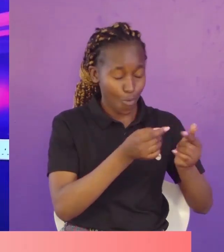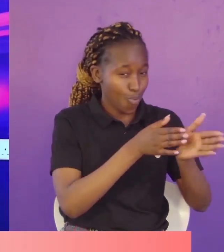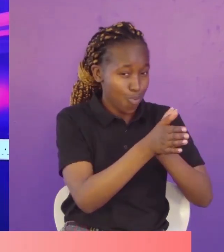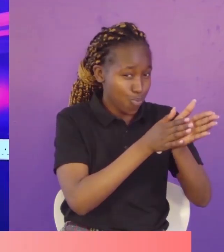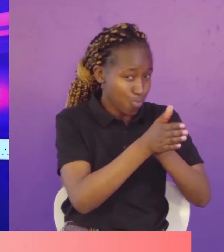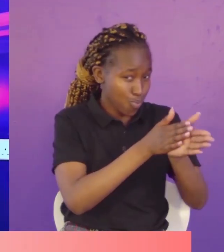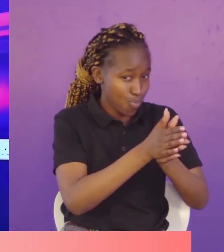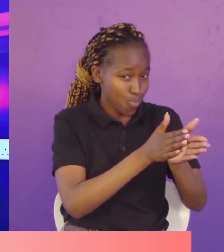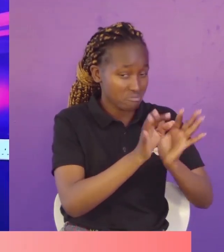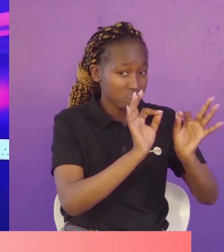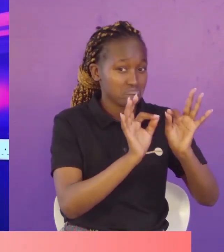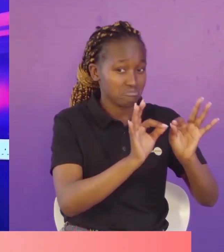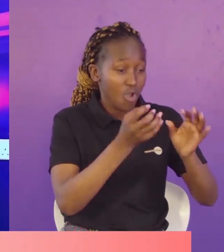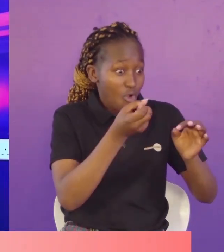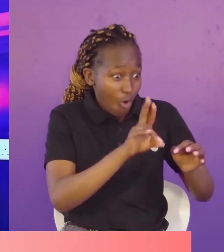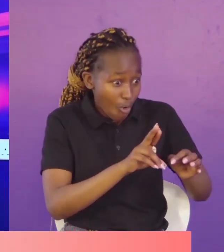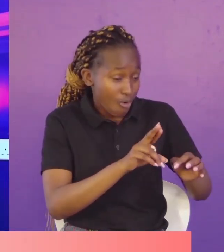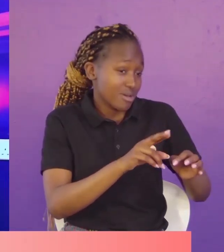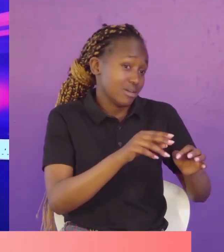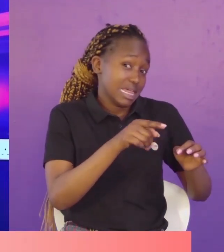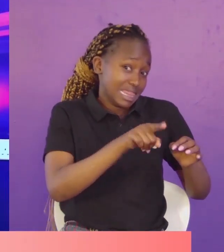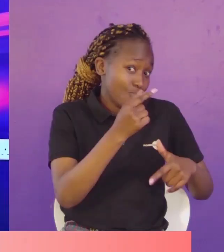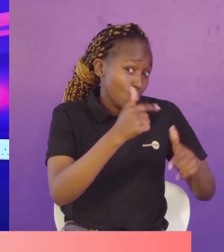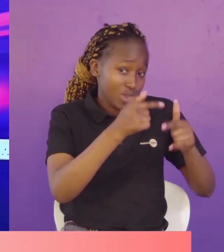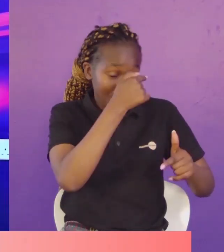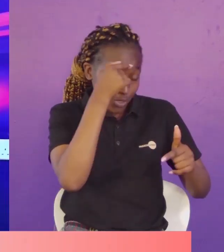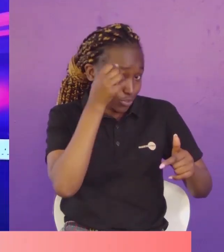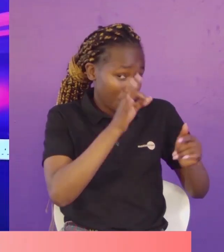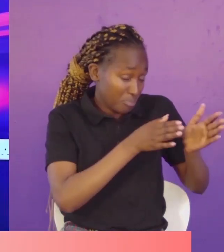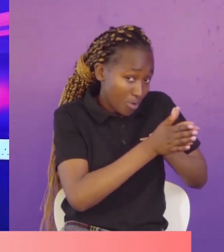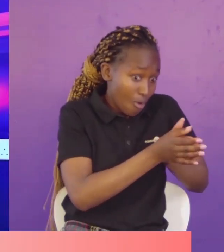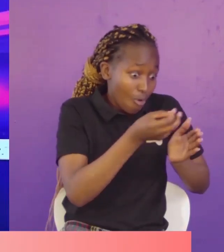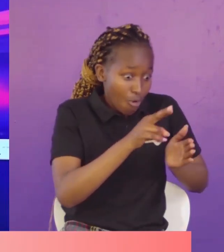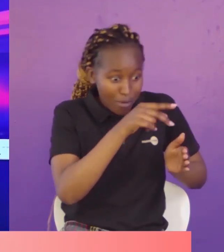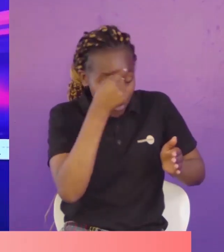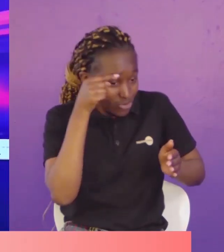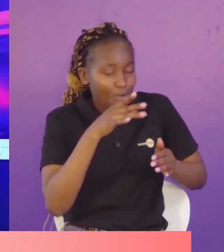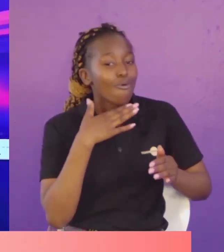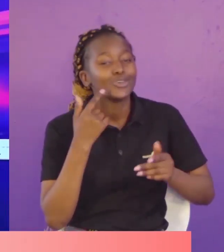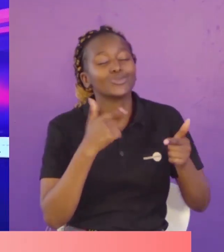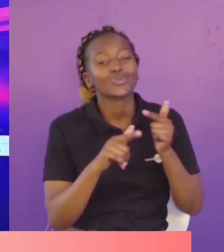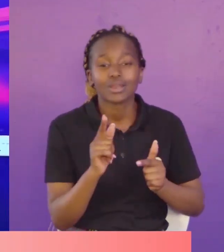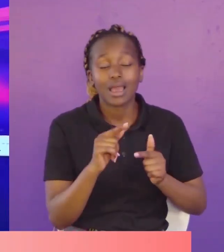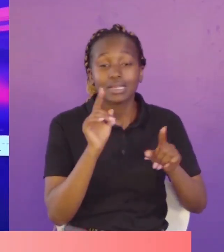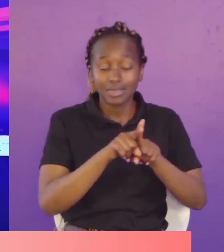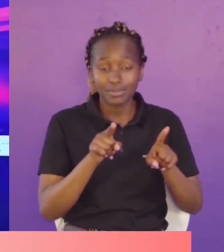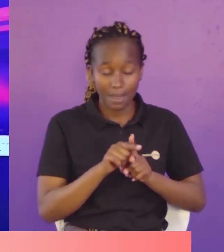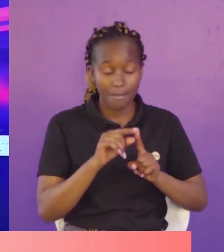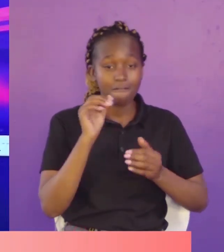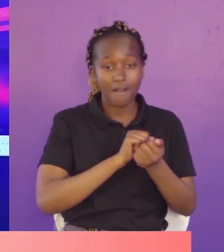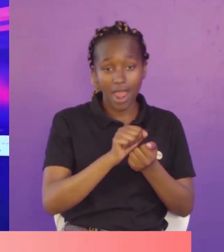or it was the motivation. For sure, yesterday or Friday when we played